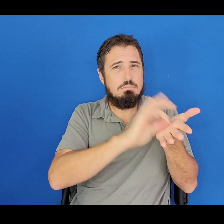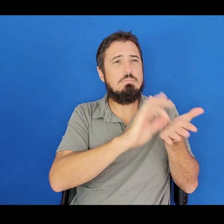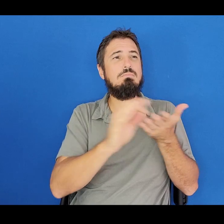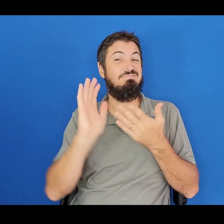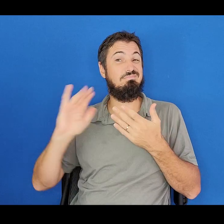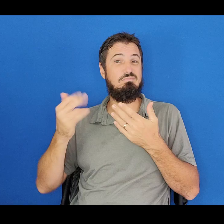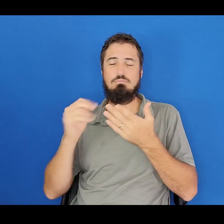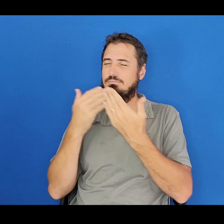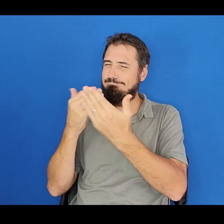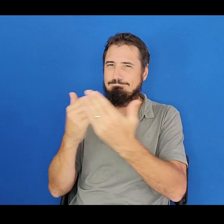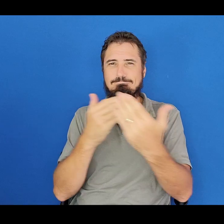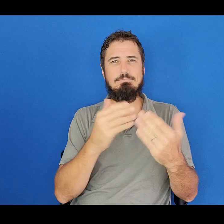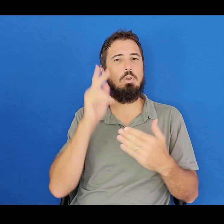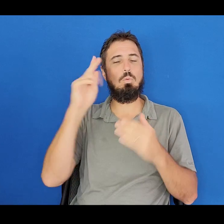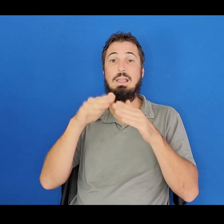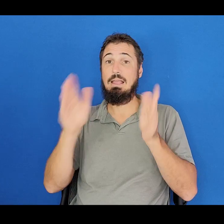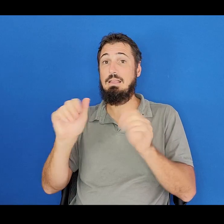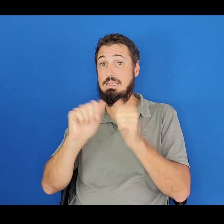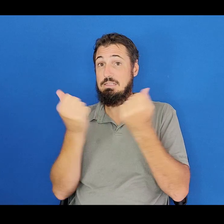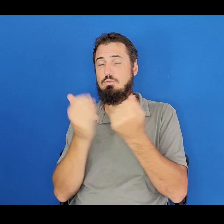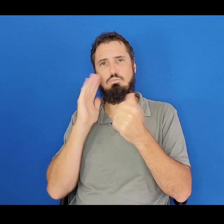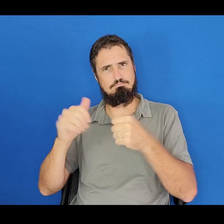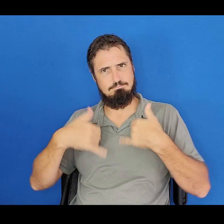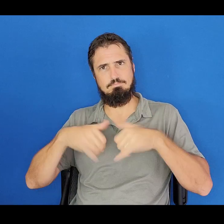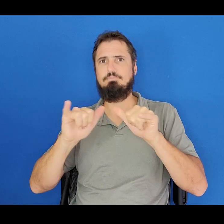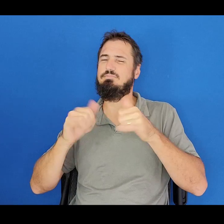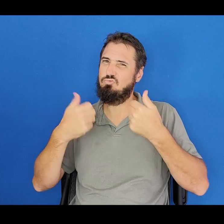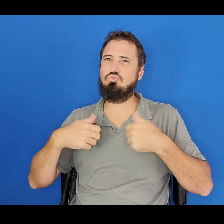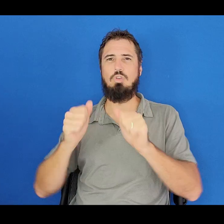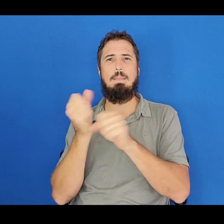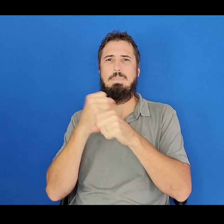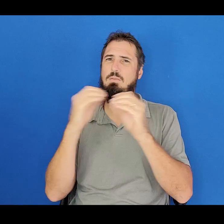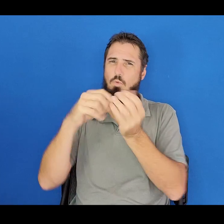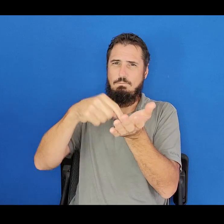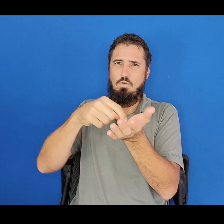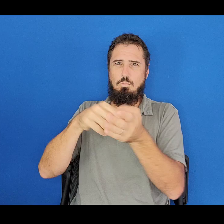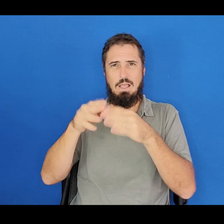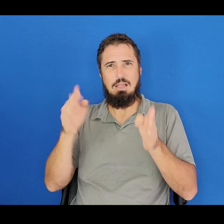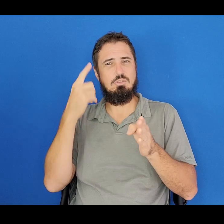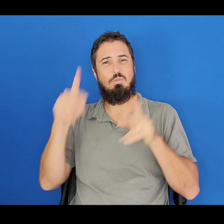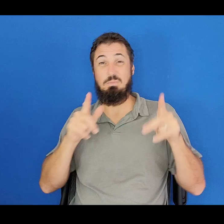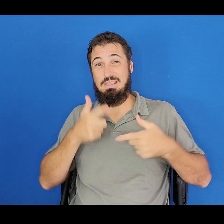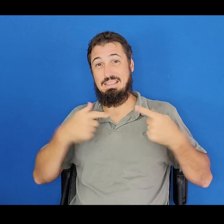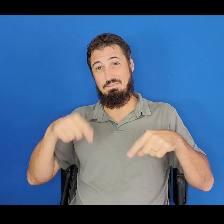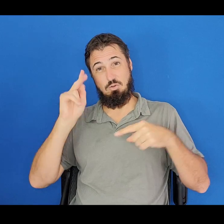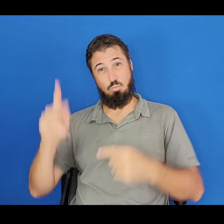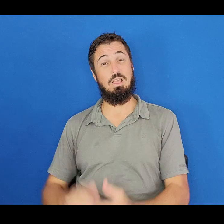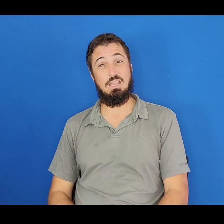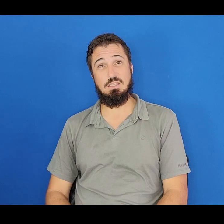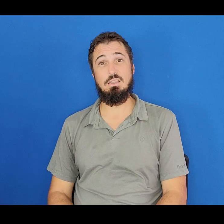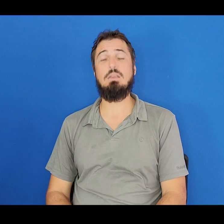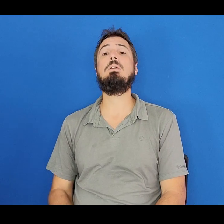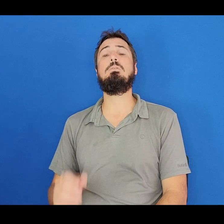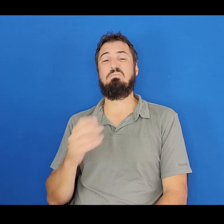in January. The Kauai Housing Agency will continue pushing to create more affordable housing for Kauai residents, like the